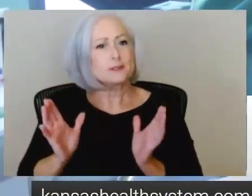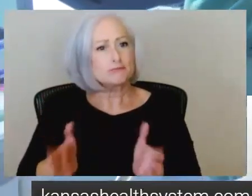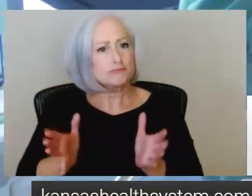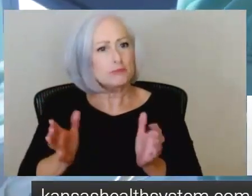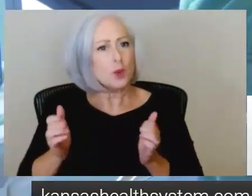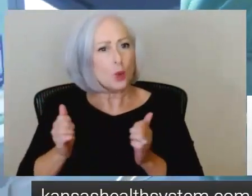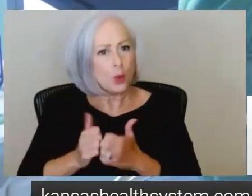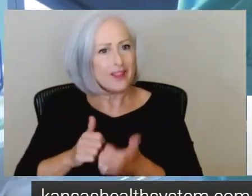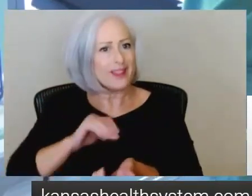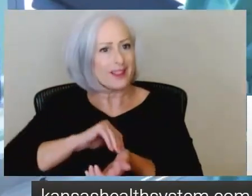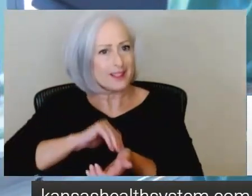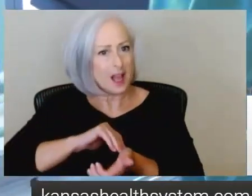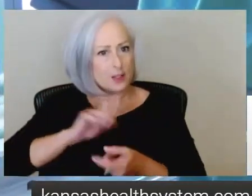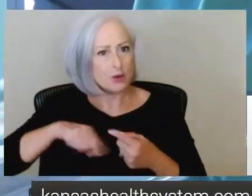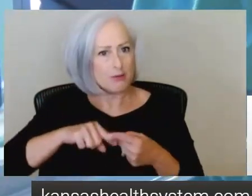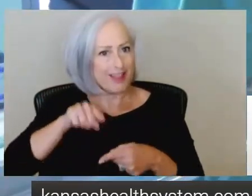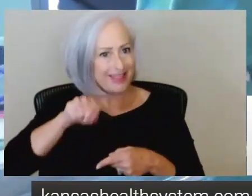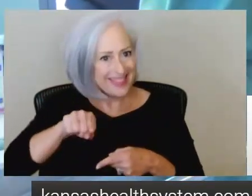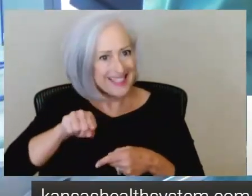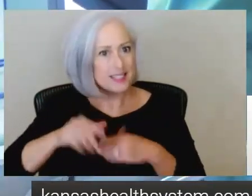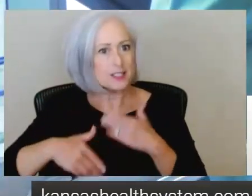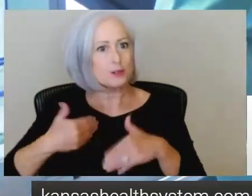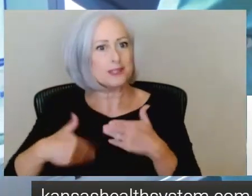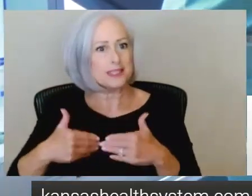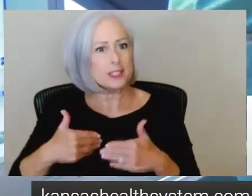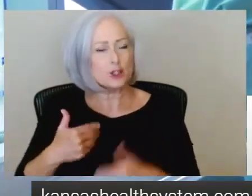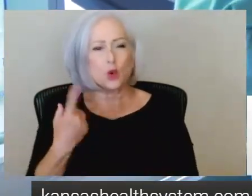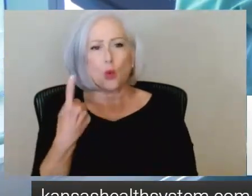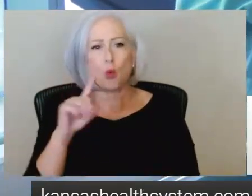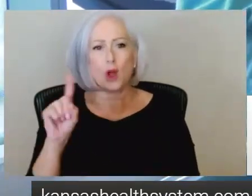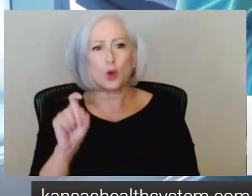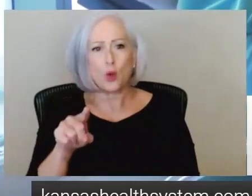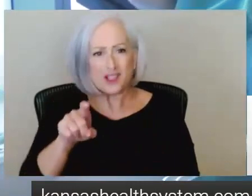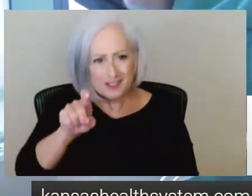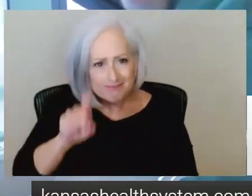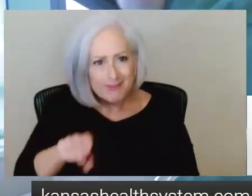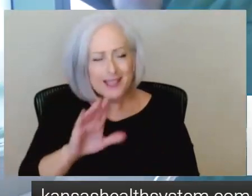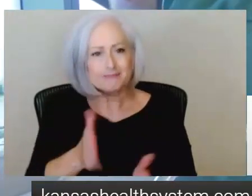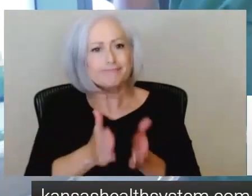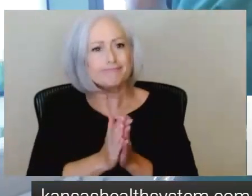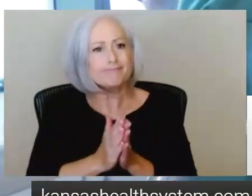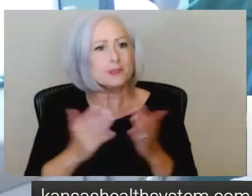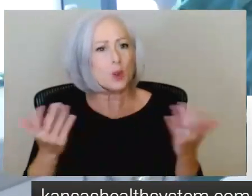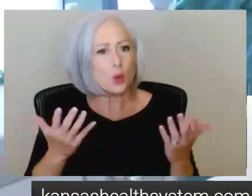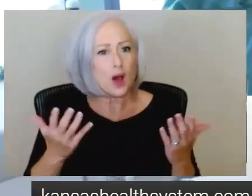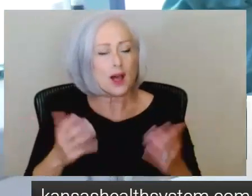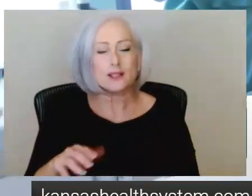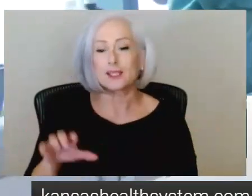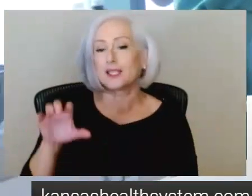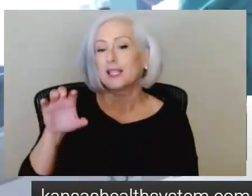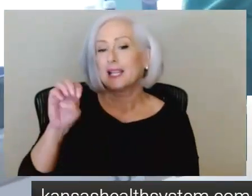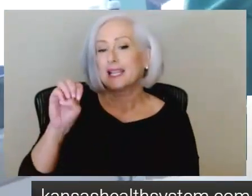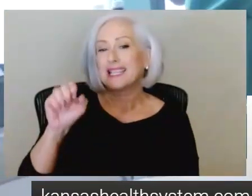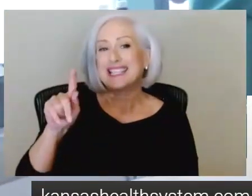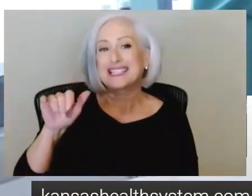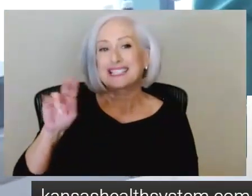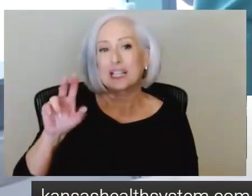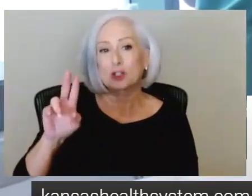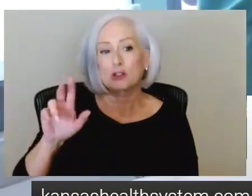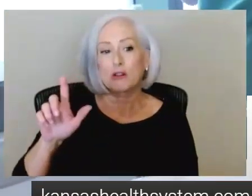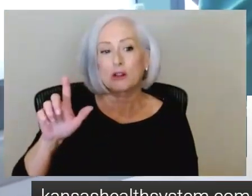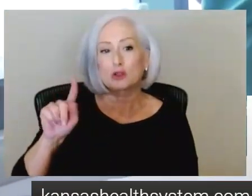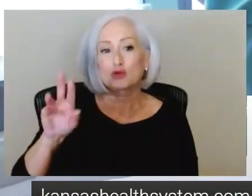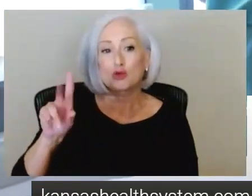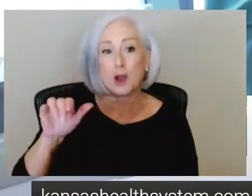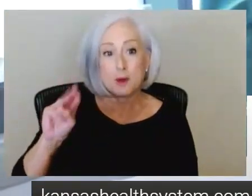being a possibility? What's the one question they need to ask? So essential tremor is a